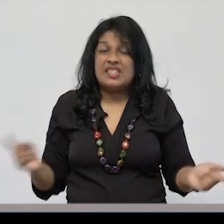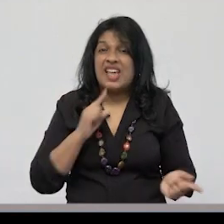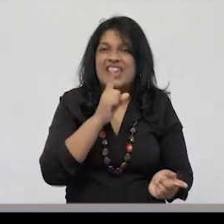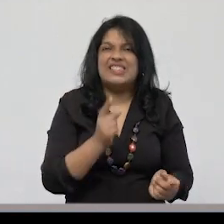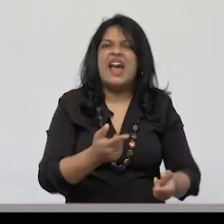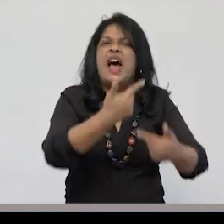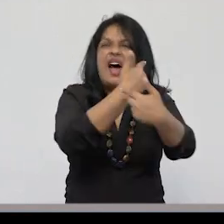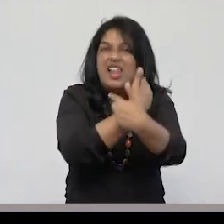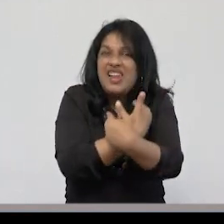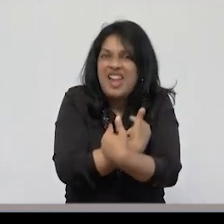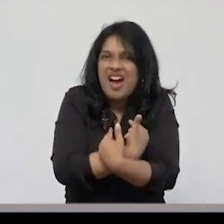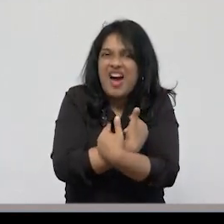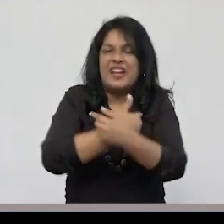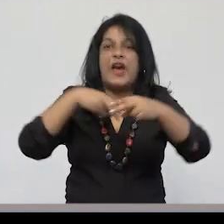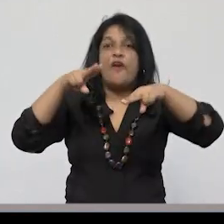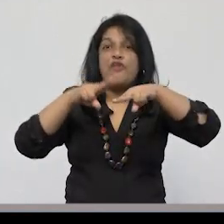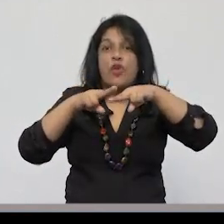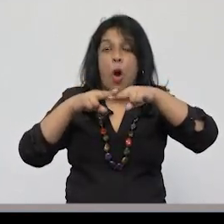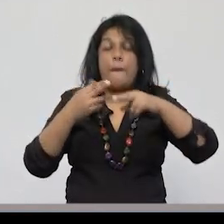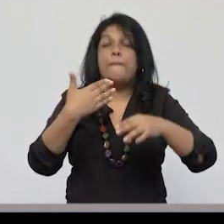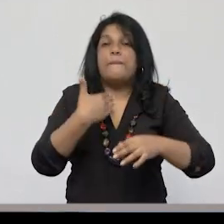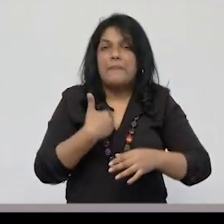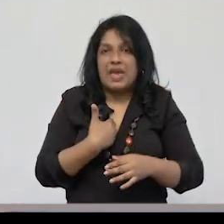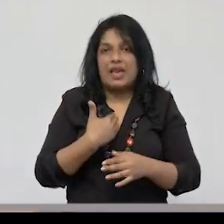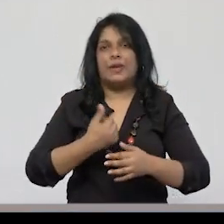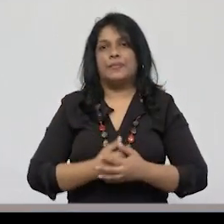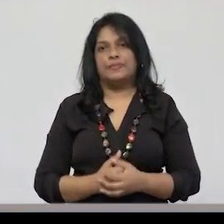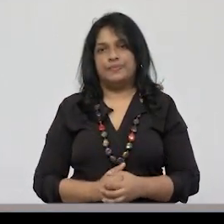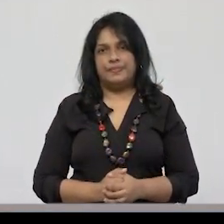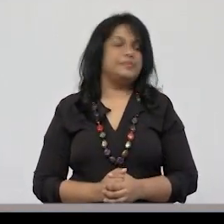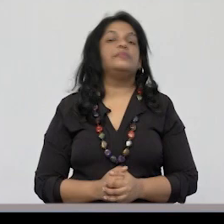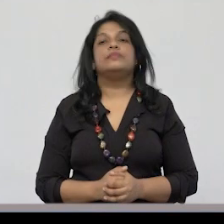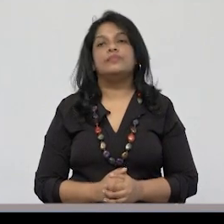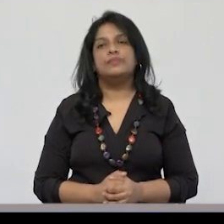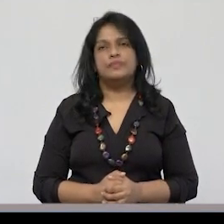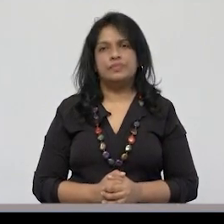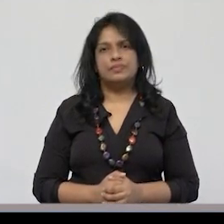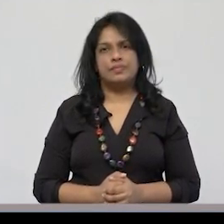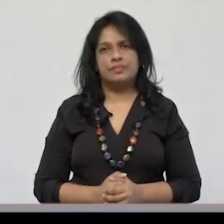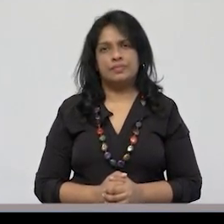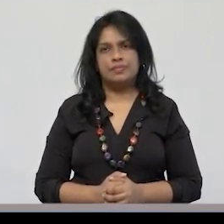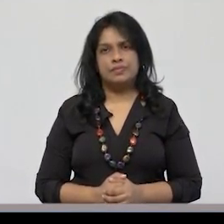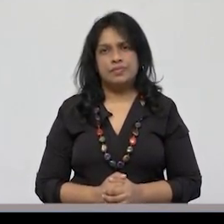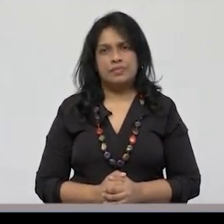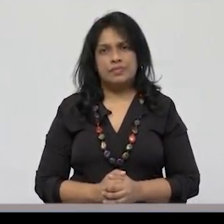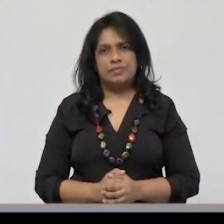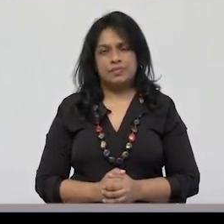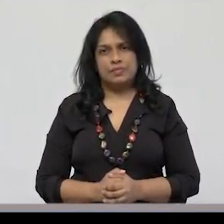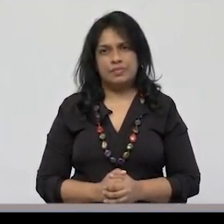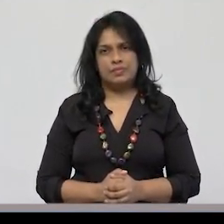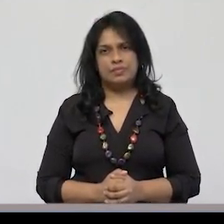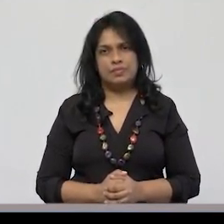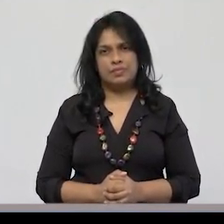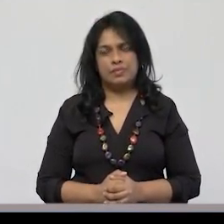be gentle. You know, when I read this, I was thinking, why did he put humble and gentle here? You should have put things like being confident and having